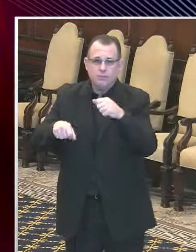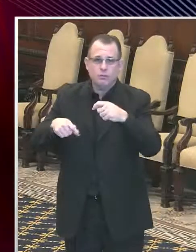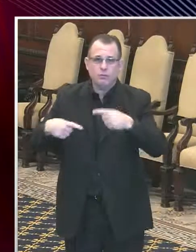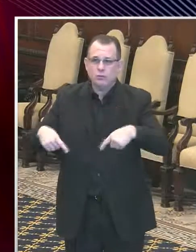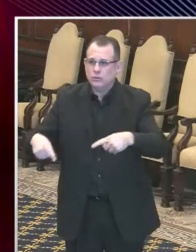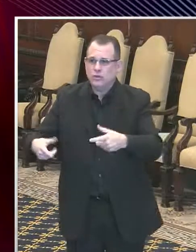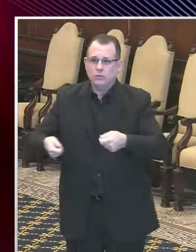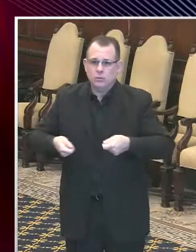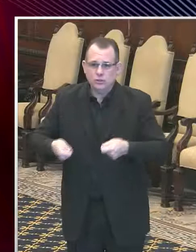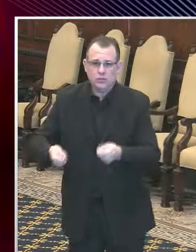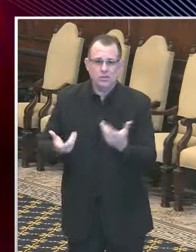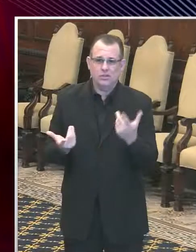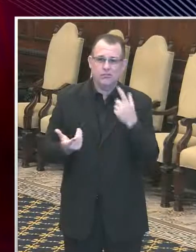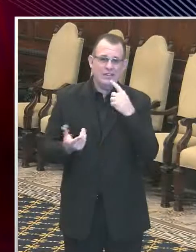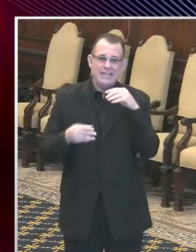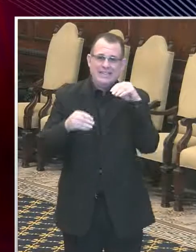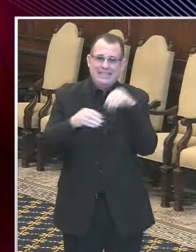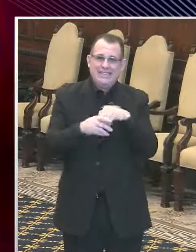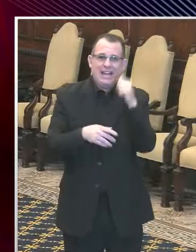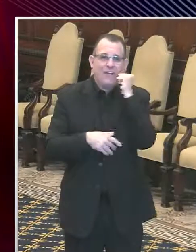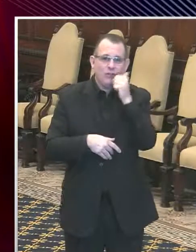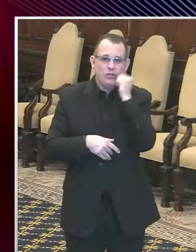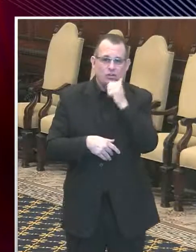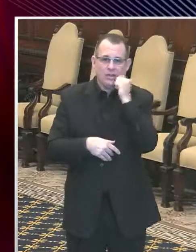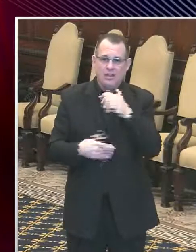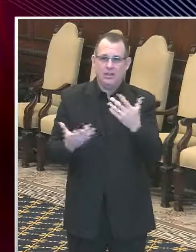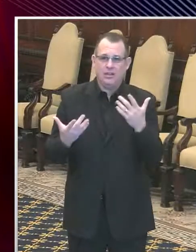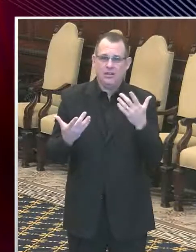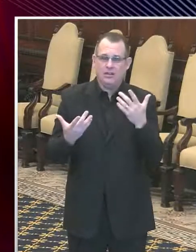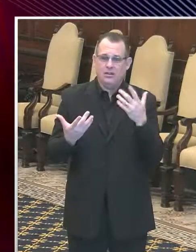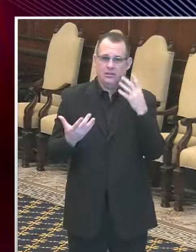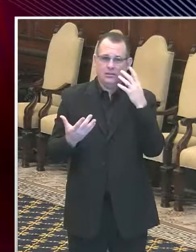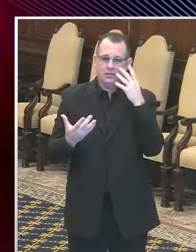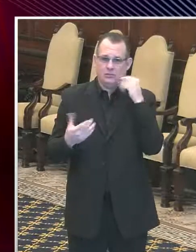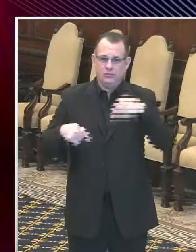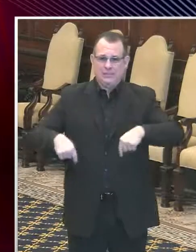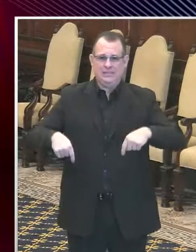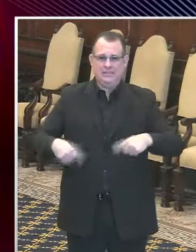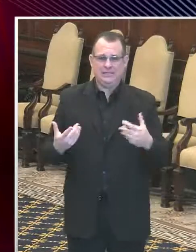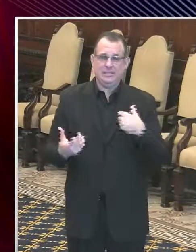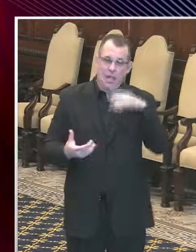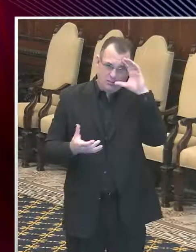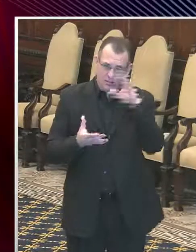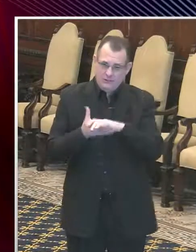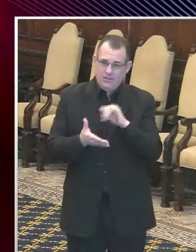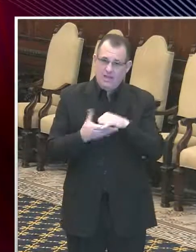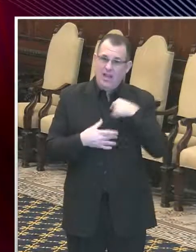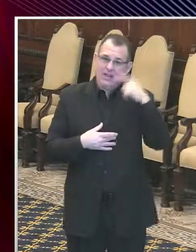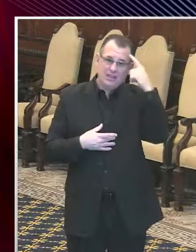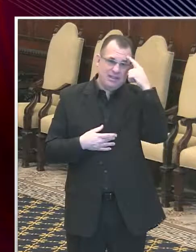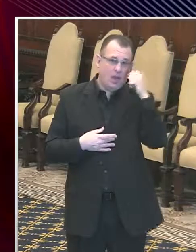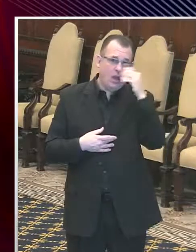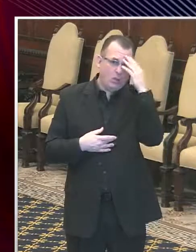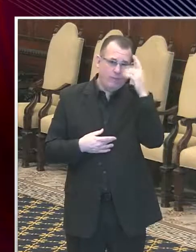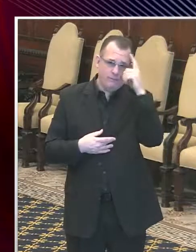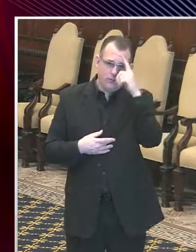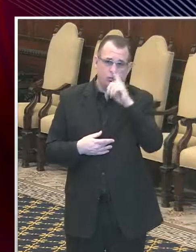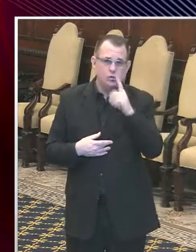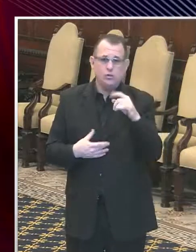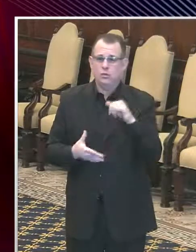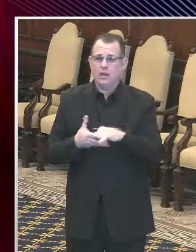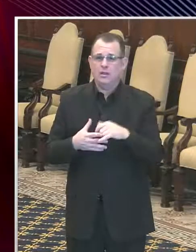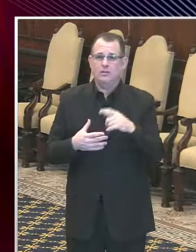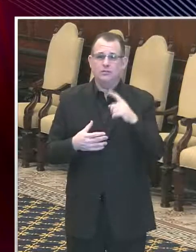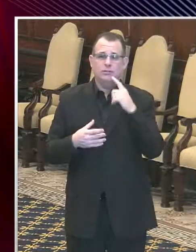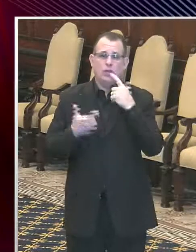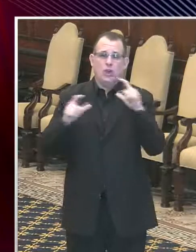all going every day to facing the unknown. I believe, I would think, and I don't know this for sure, that large medical